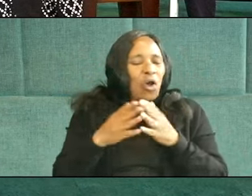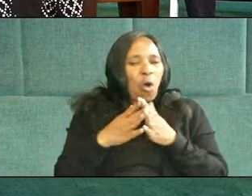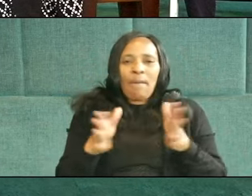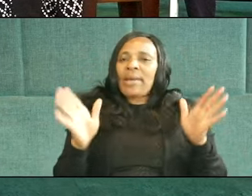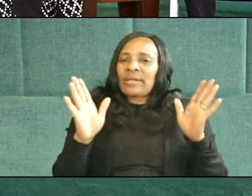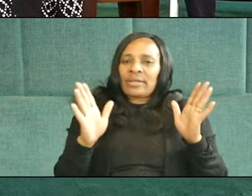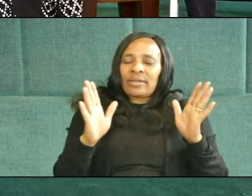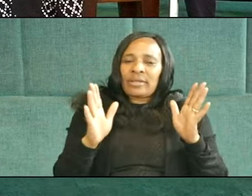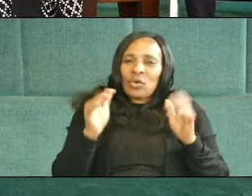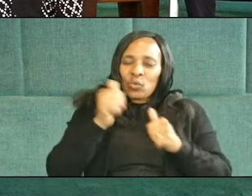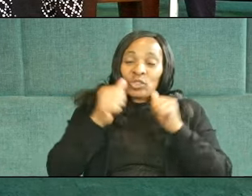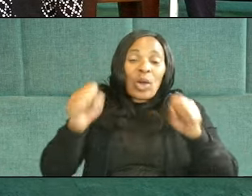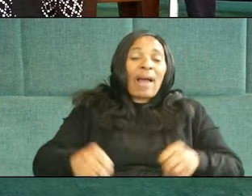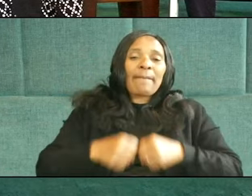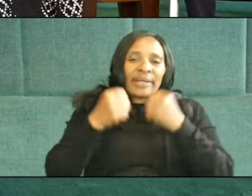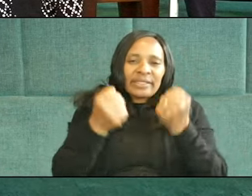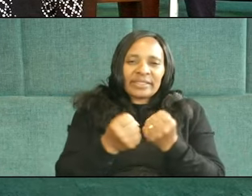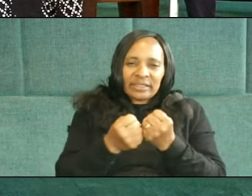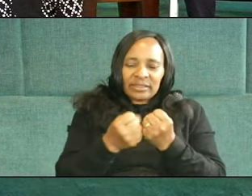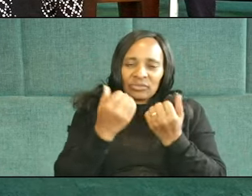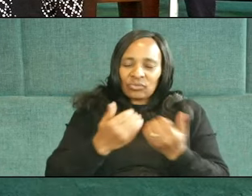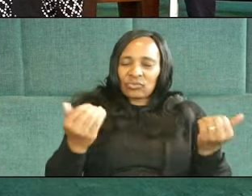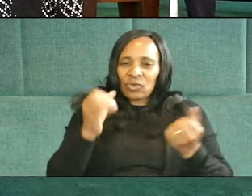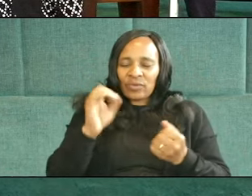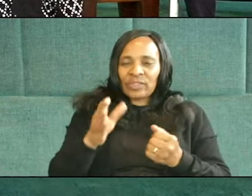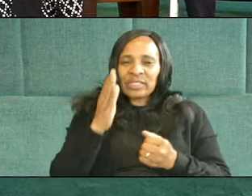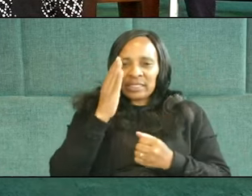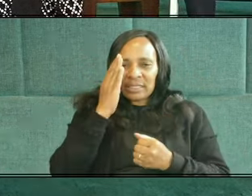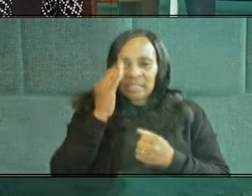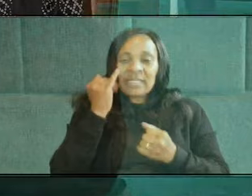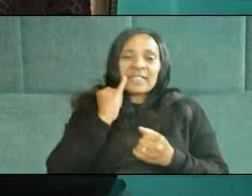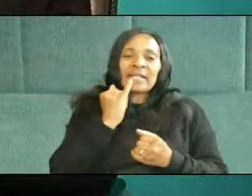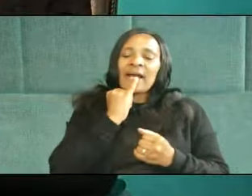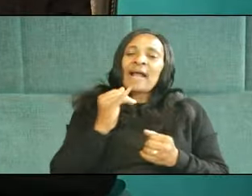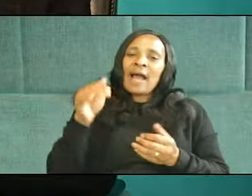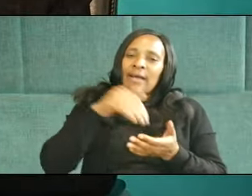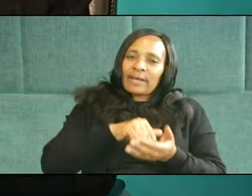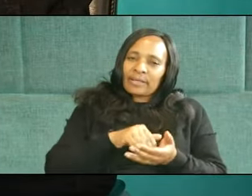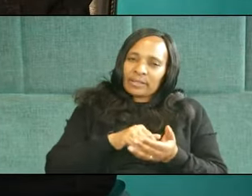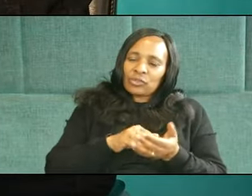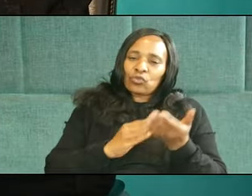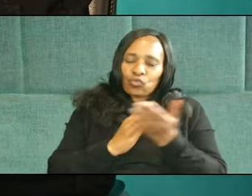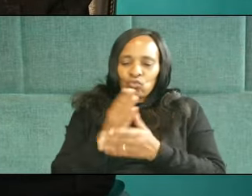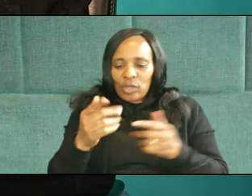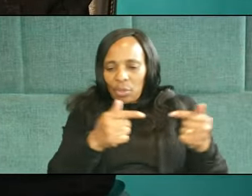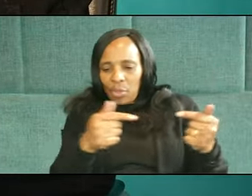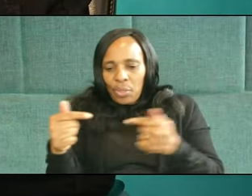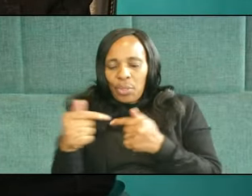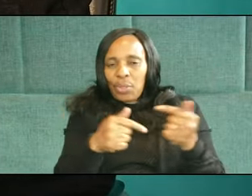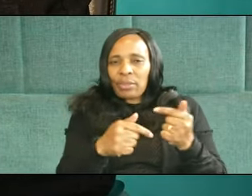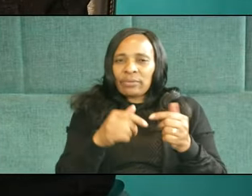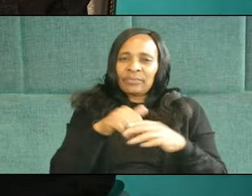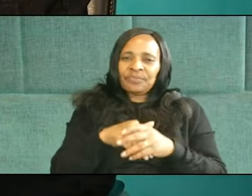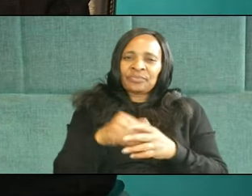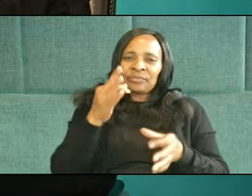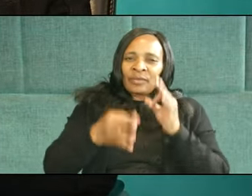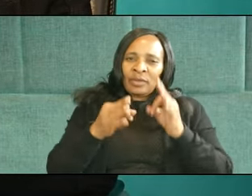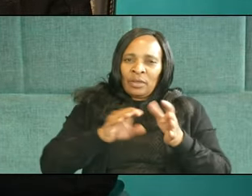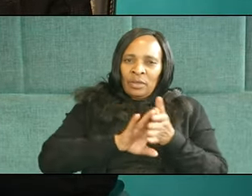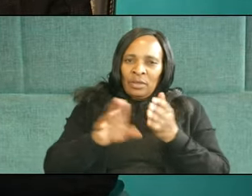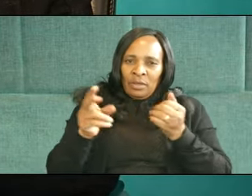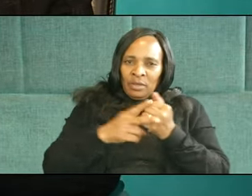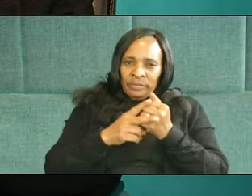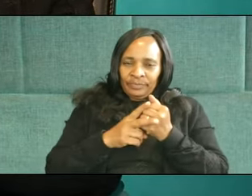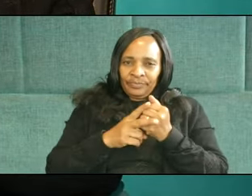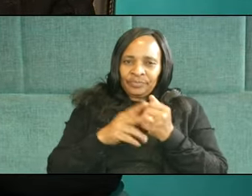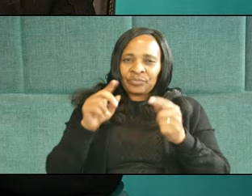very significant that happened to the children of Israel again regarding battle. That is in the book of Judges chapter 7,